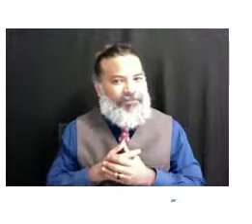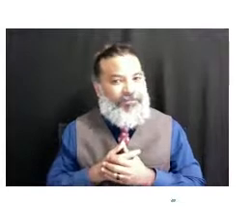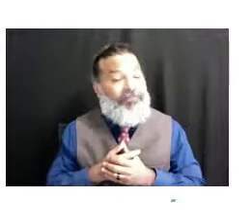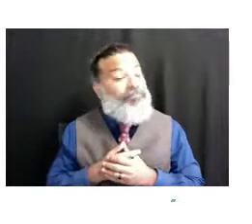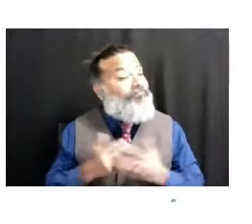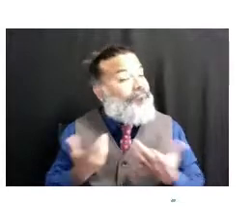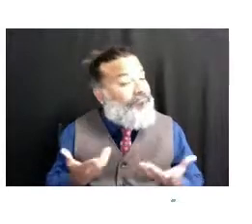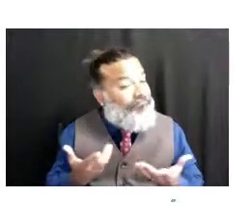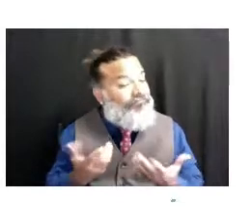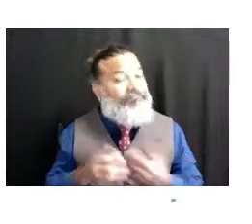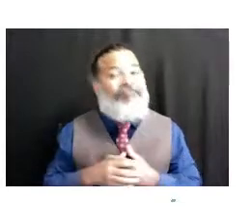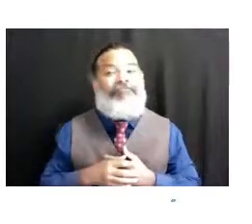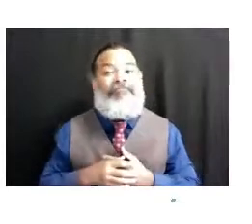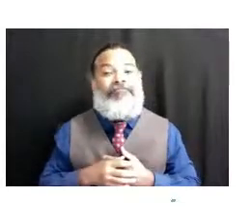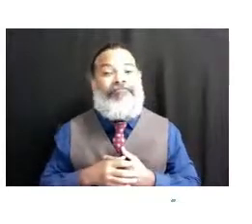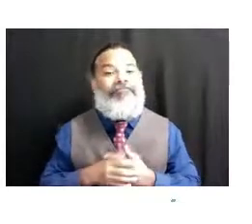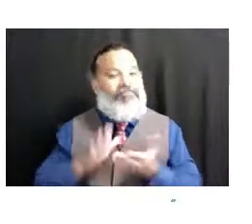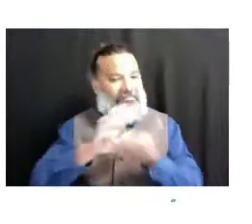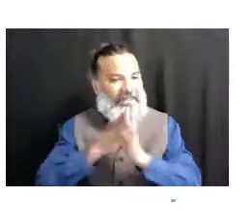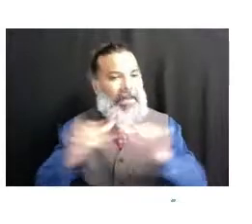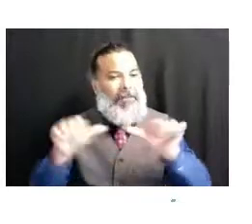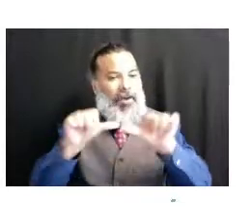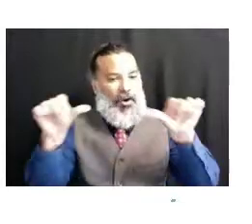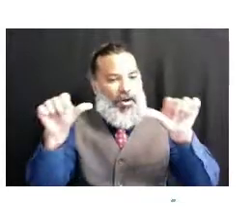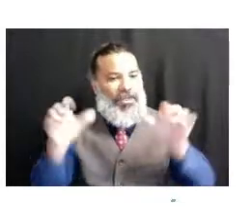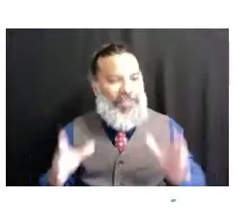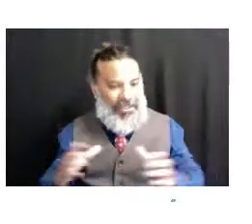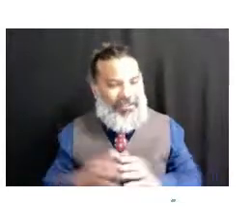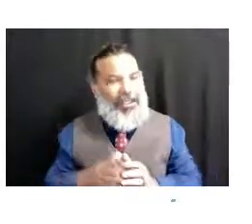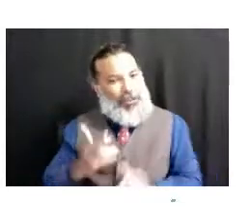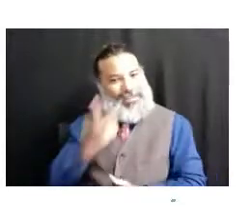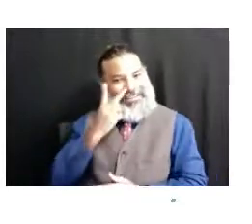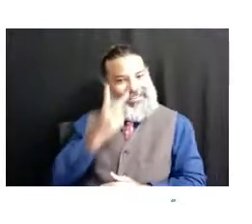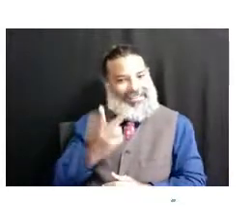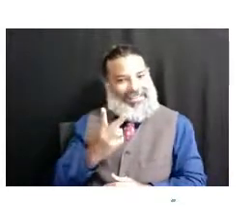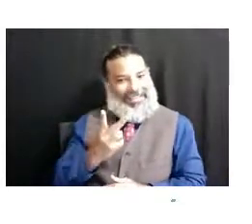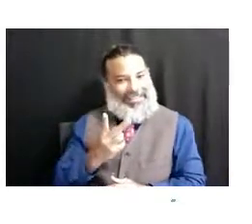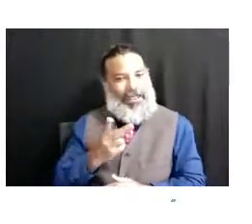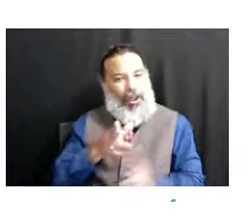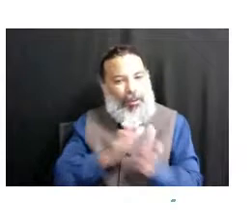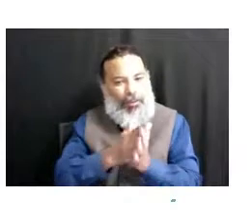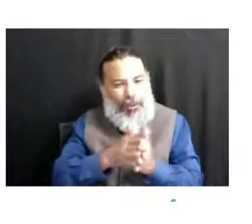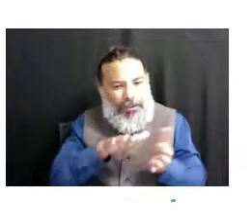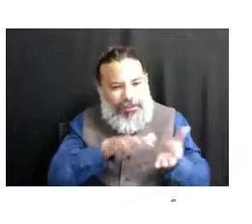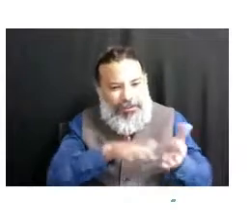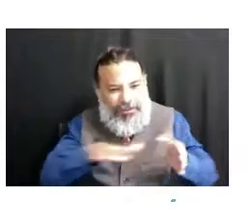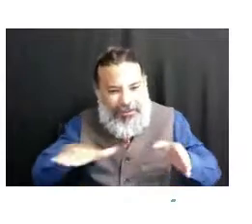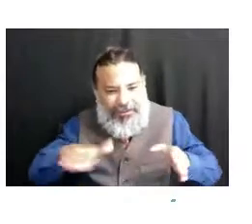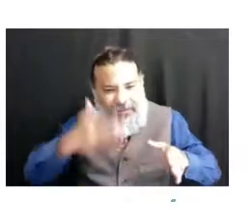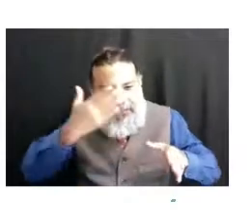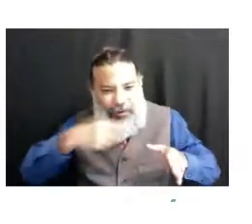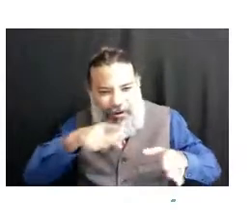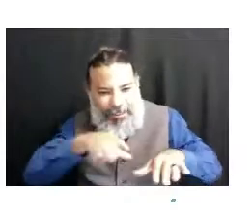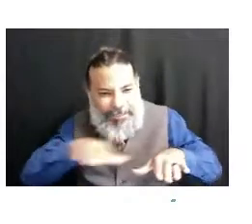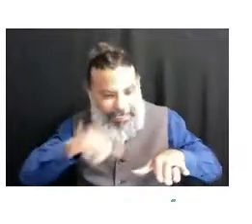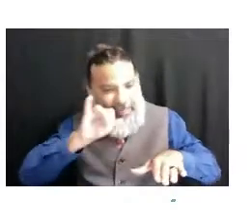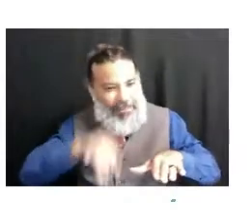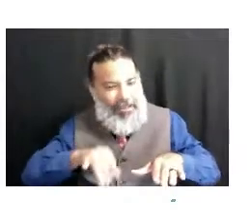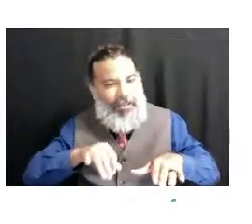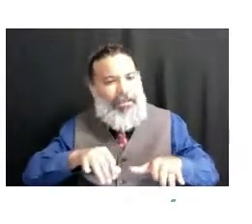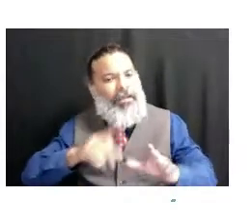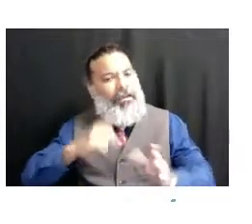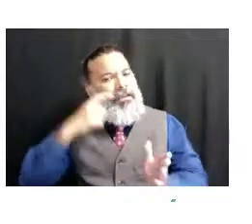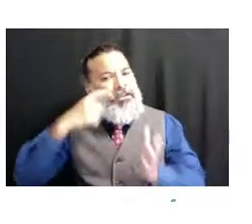was to be an architect. And hence you see the books that he has in front of him. Do note